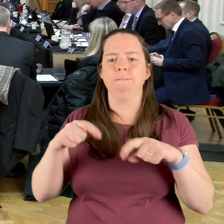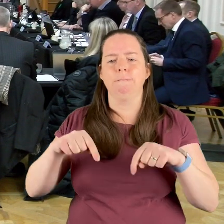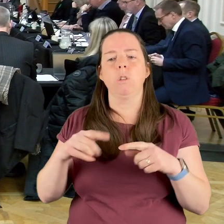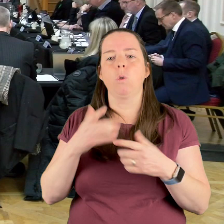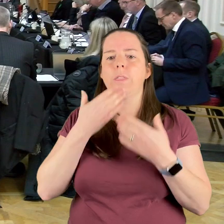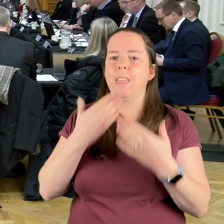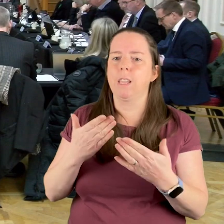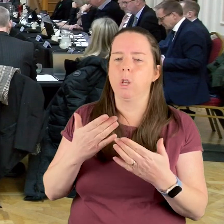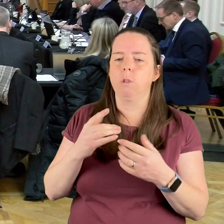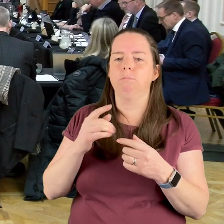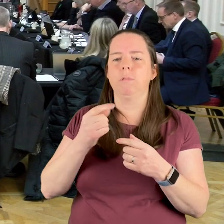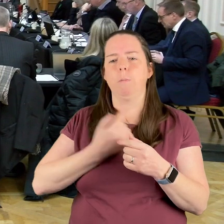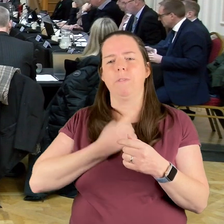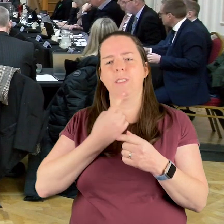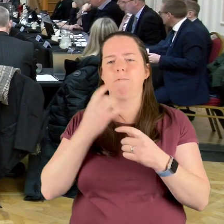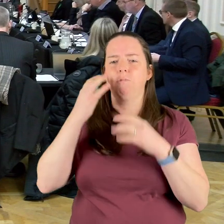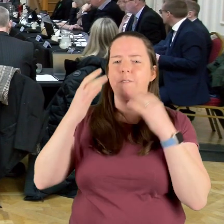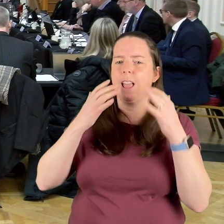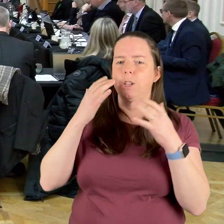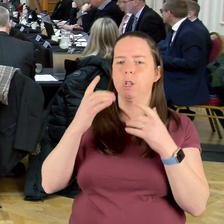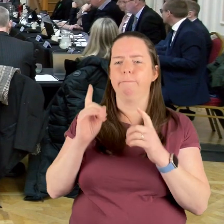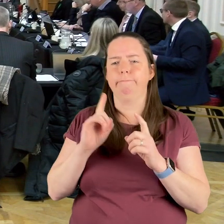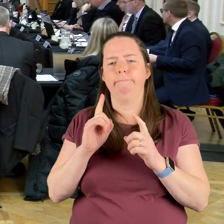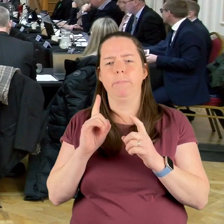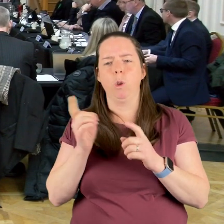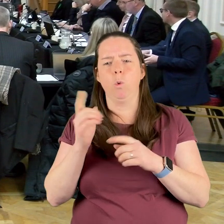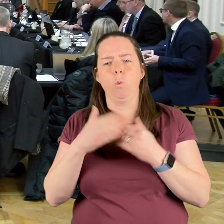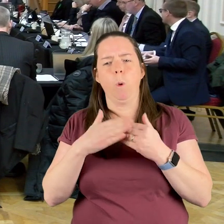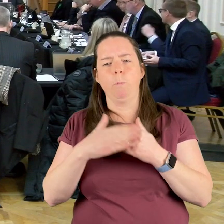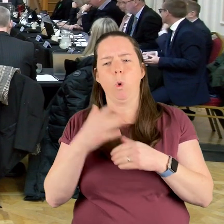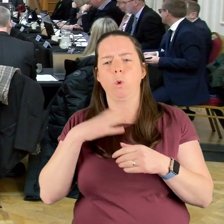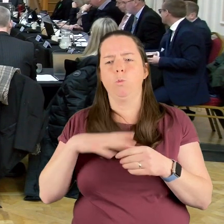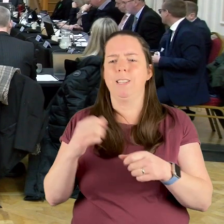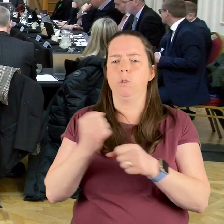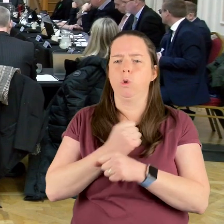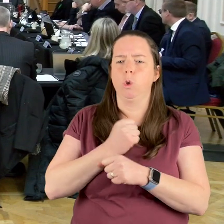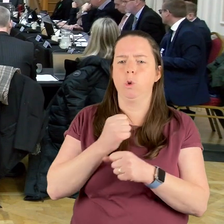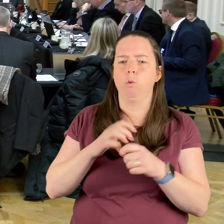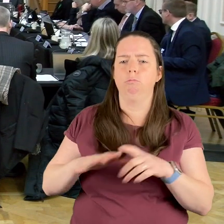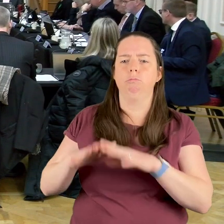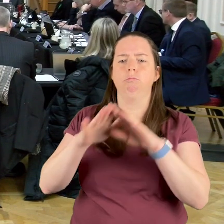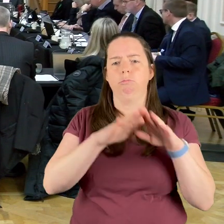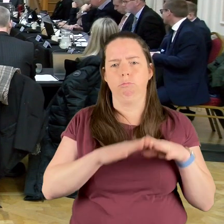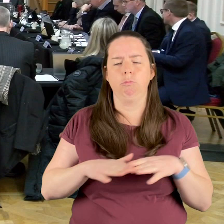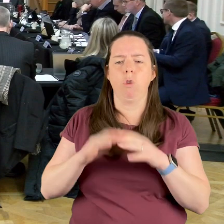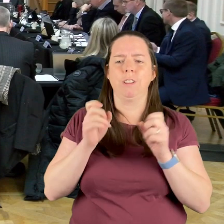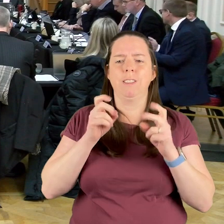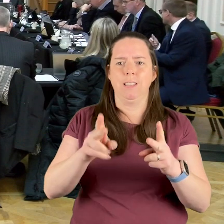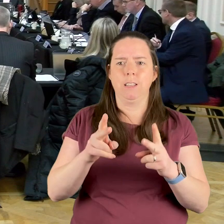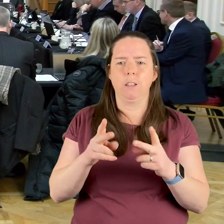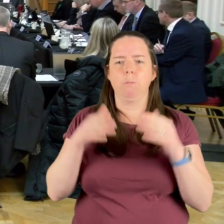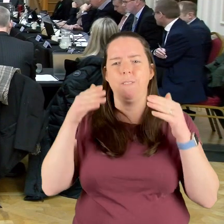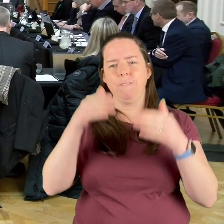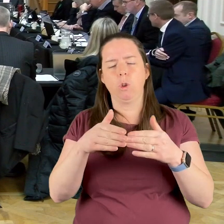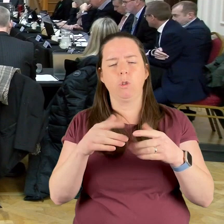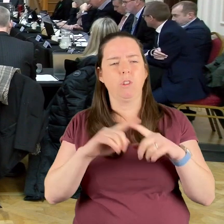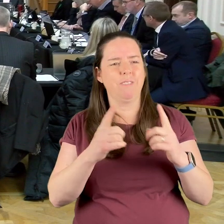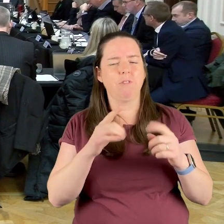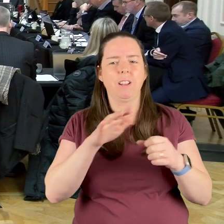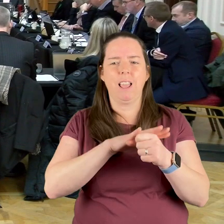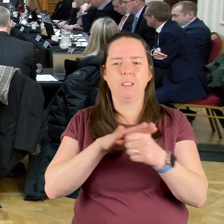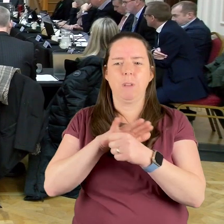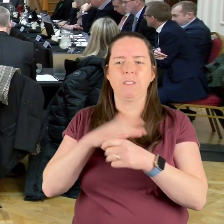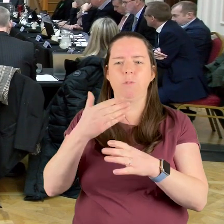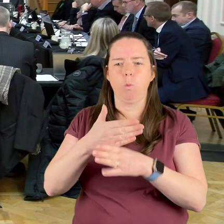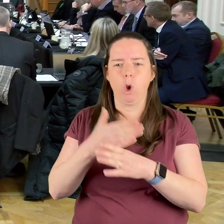on the collaboration that exists here. So thank you, as well as some of the self-reflection on what more do we need to do across